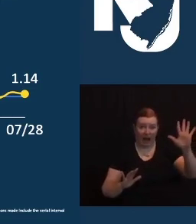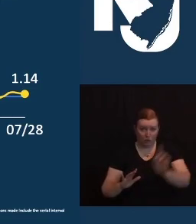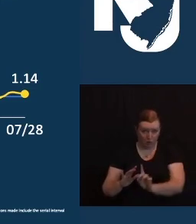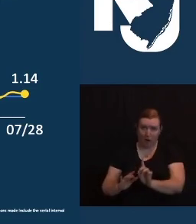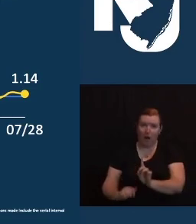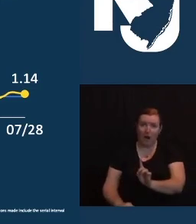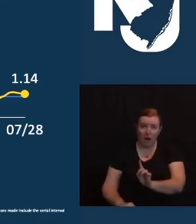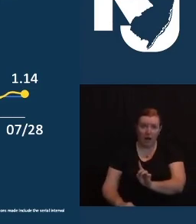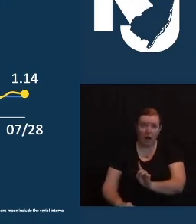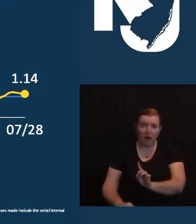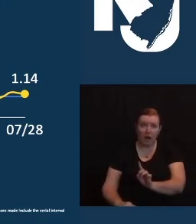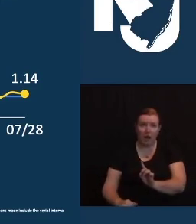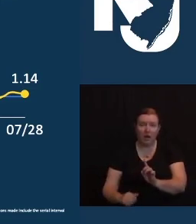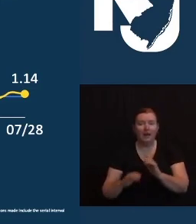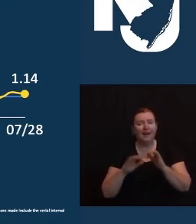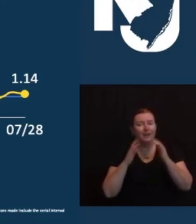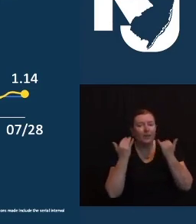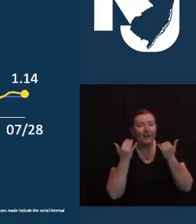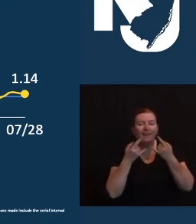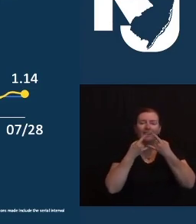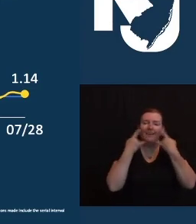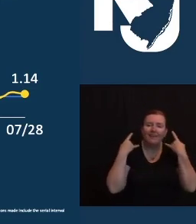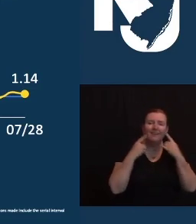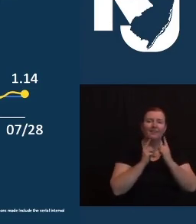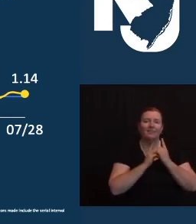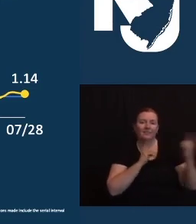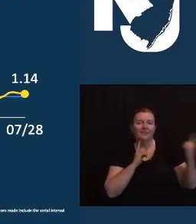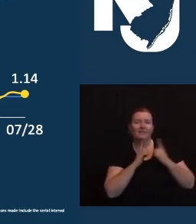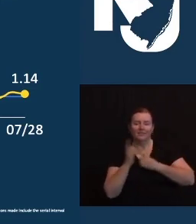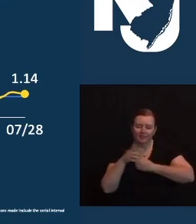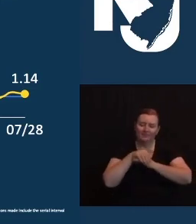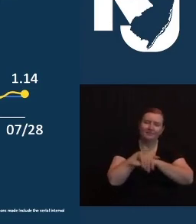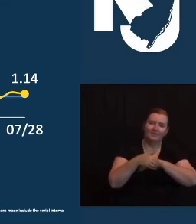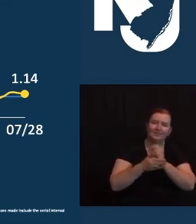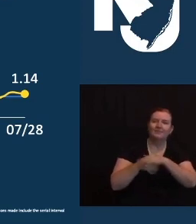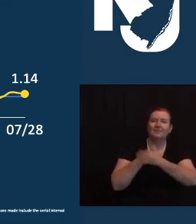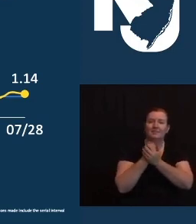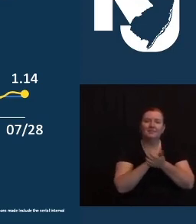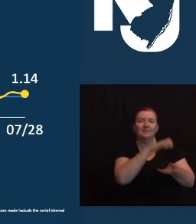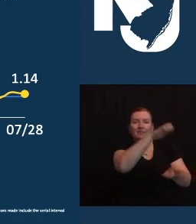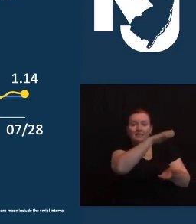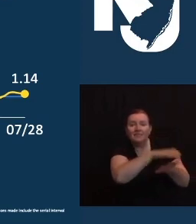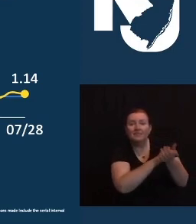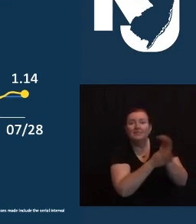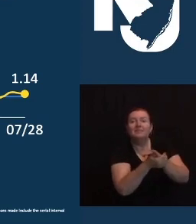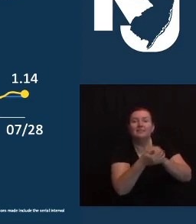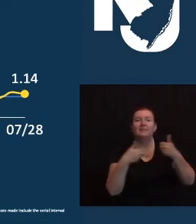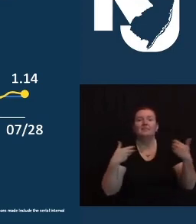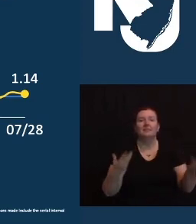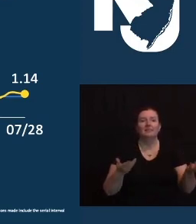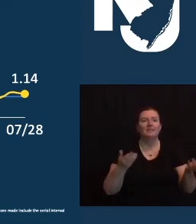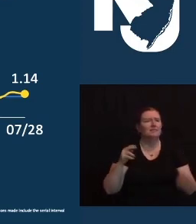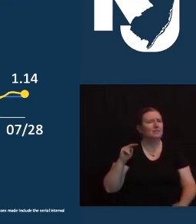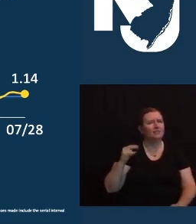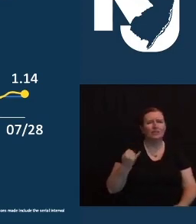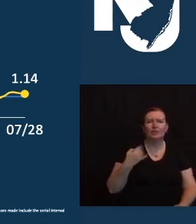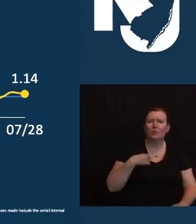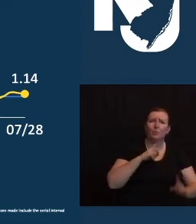coverings, social distancing, and I'd say thirdly, the way we have both closed and reopened the state.